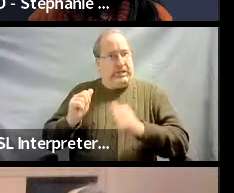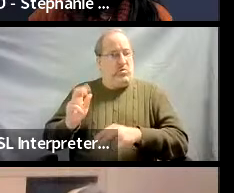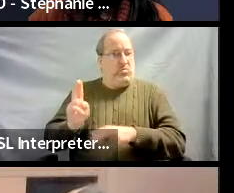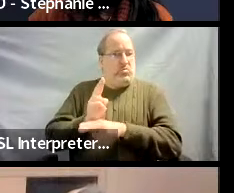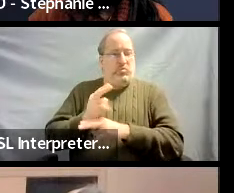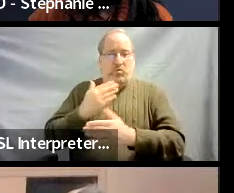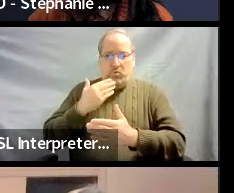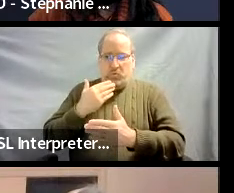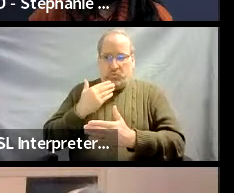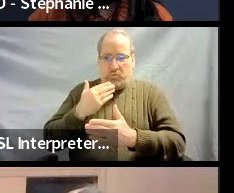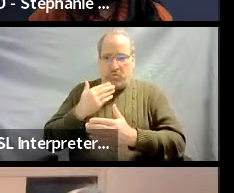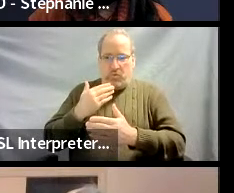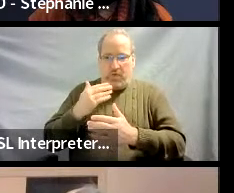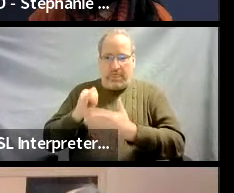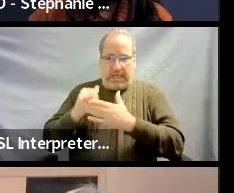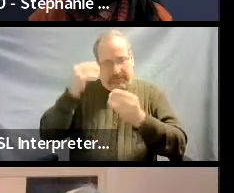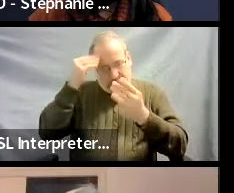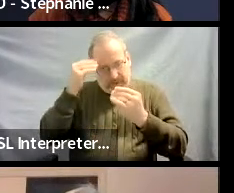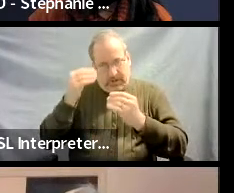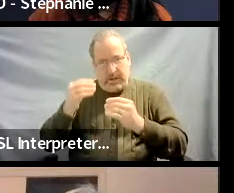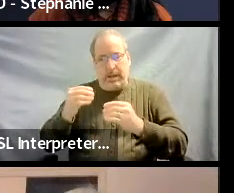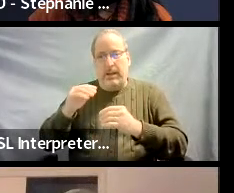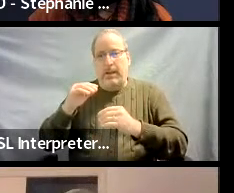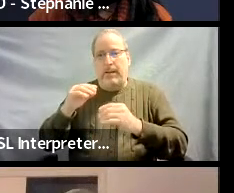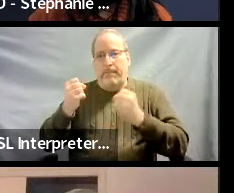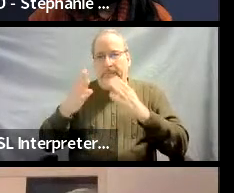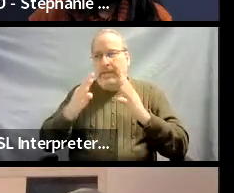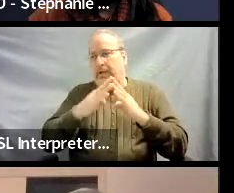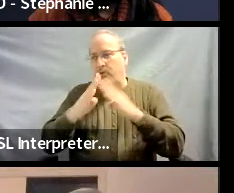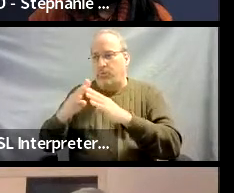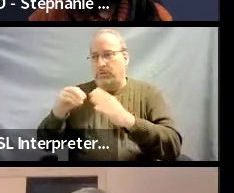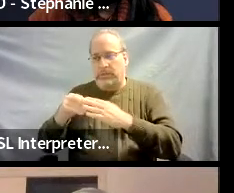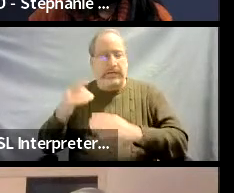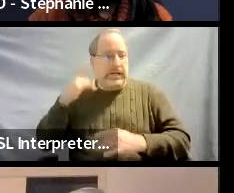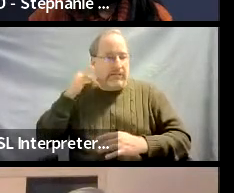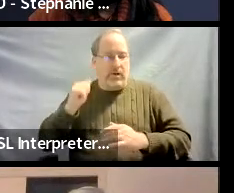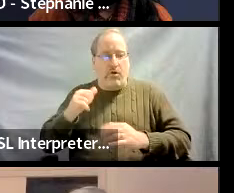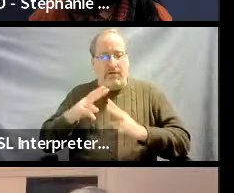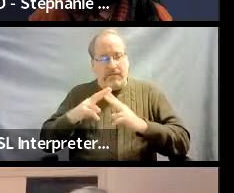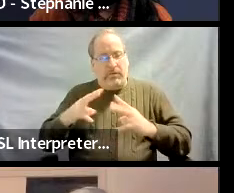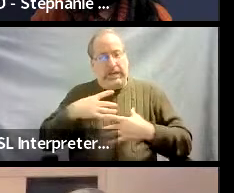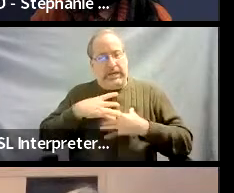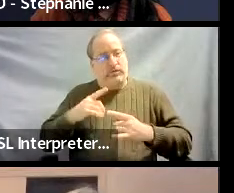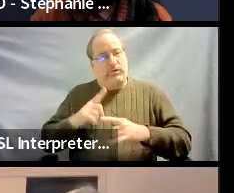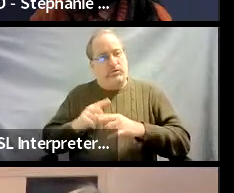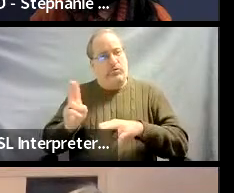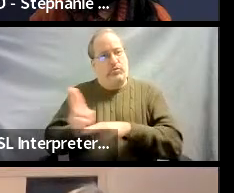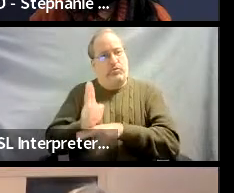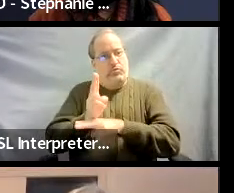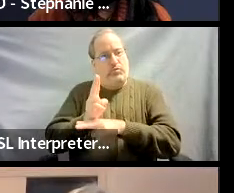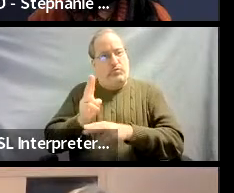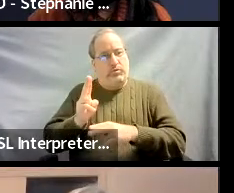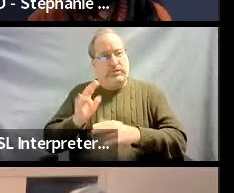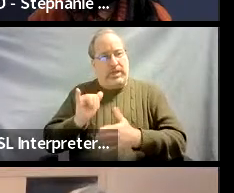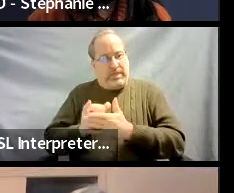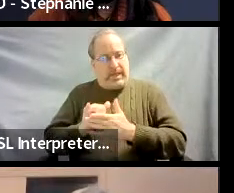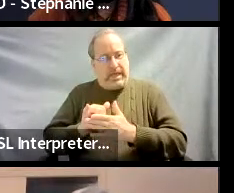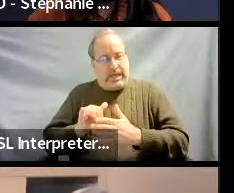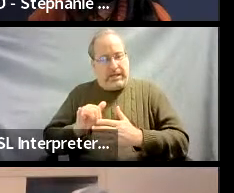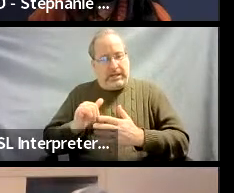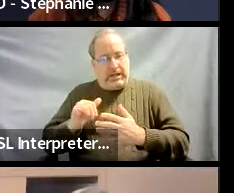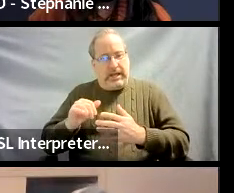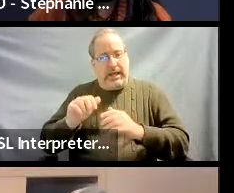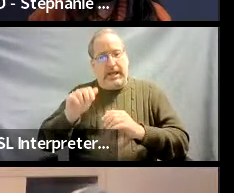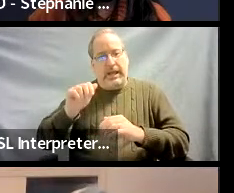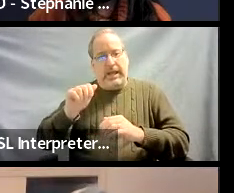many communities across California are interested in pursuing enhanced air filtration as a way to